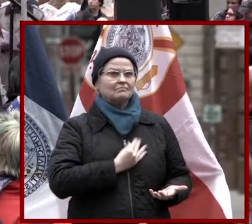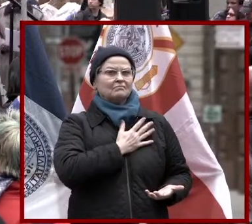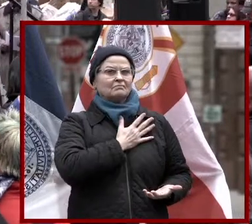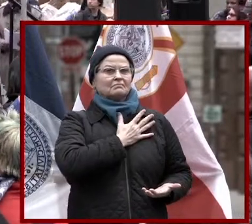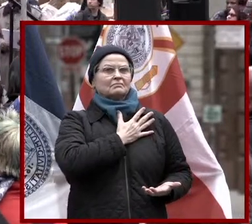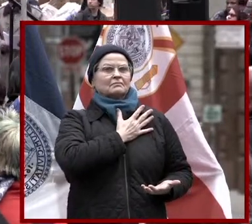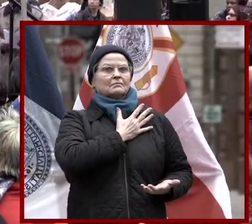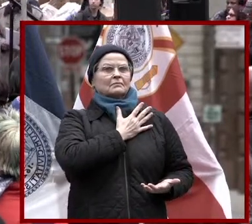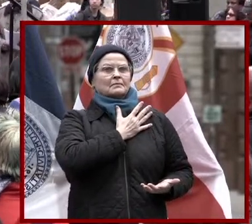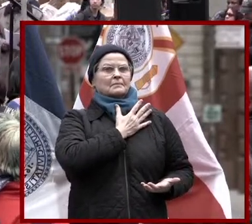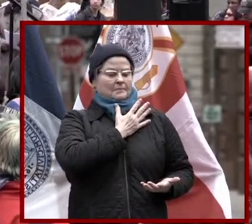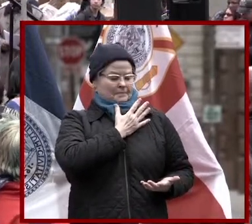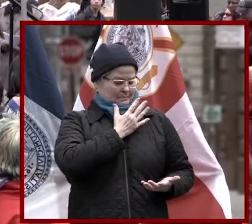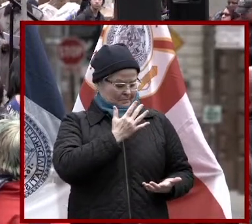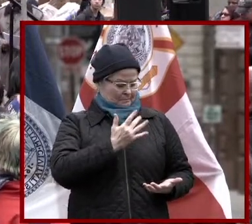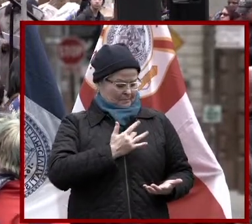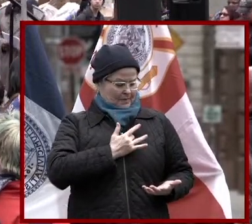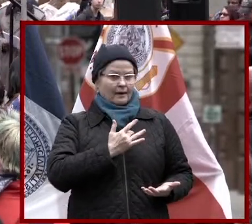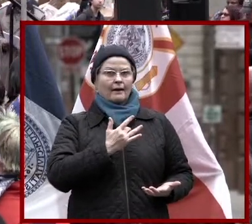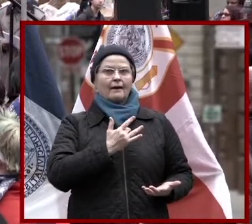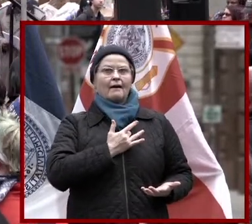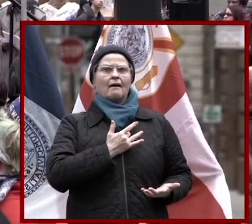heart to